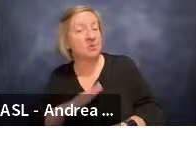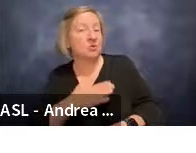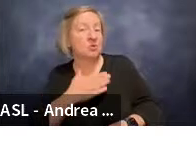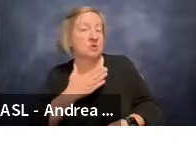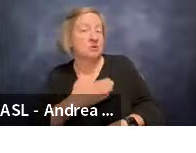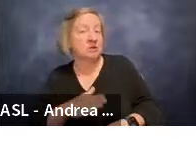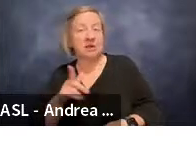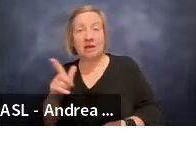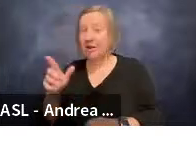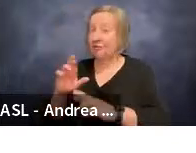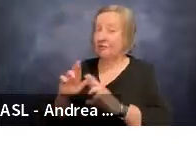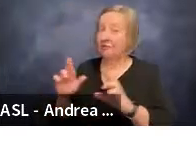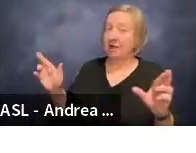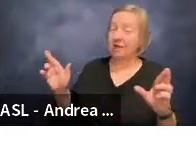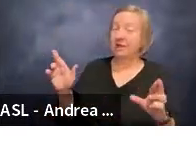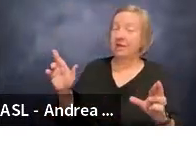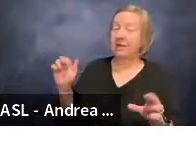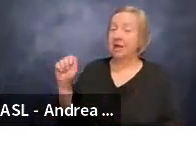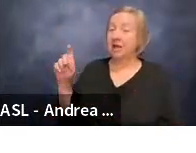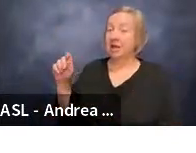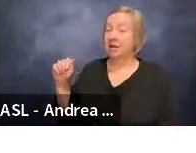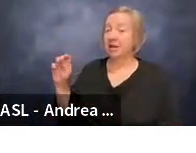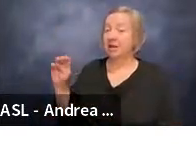Are you ready, Adam?